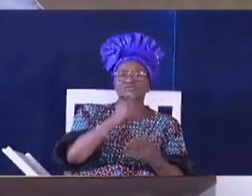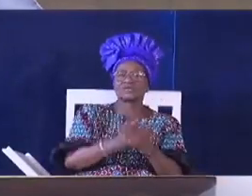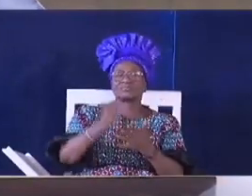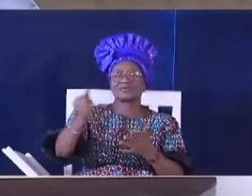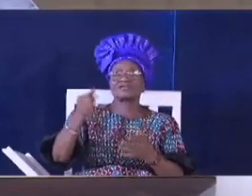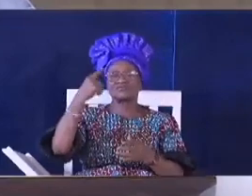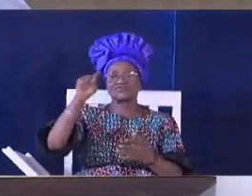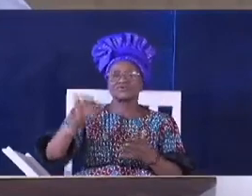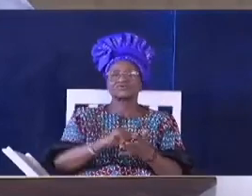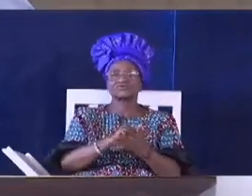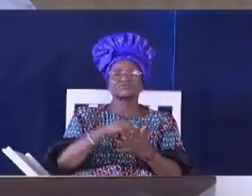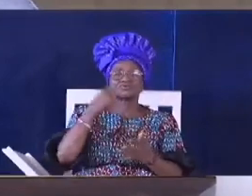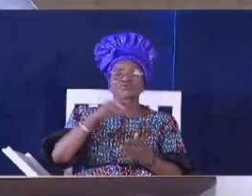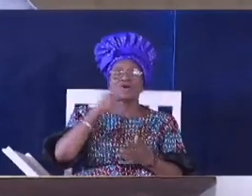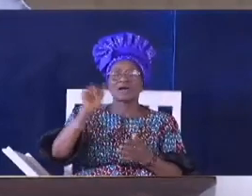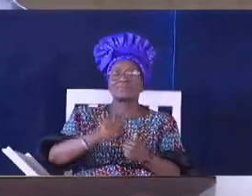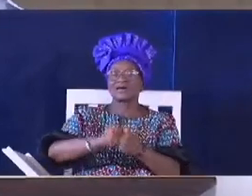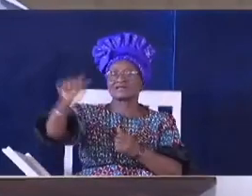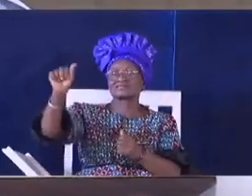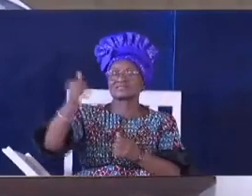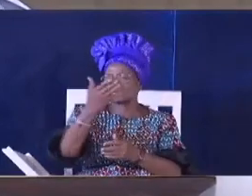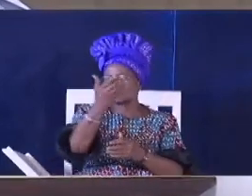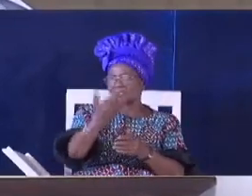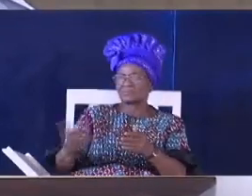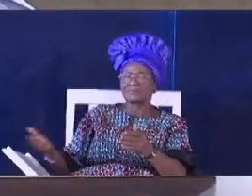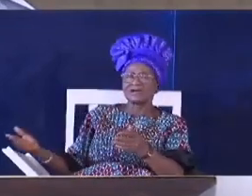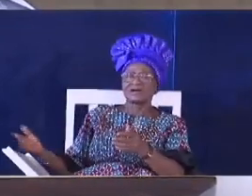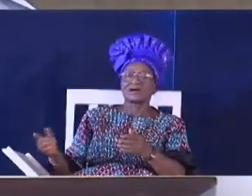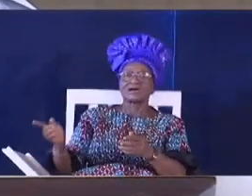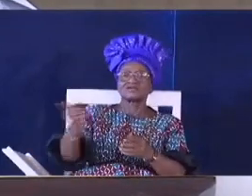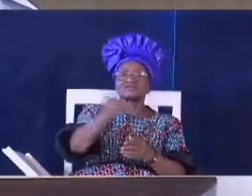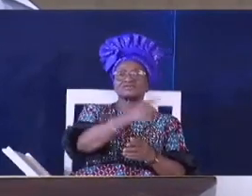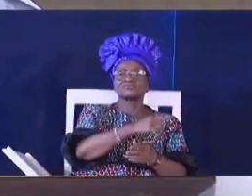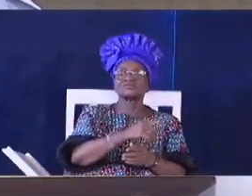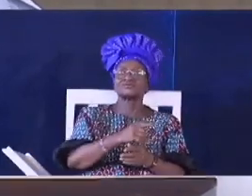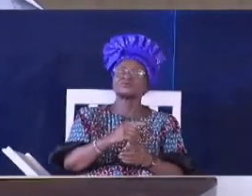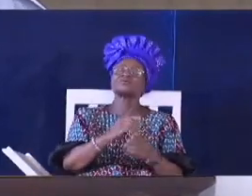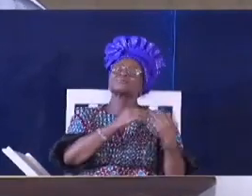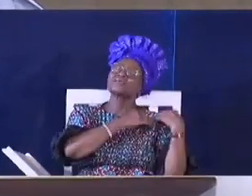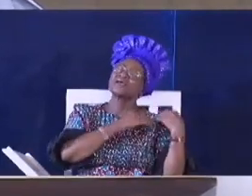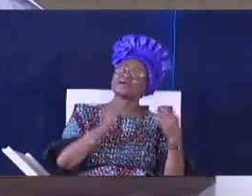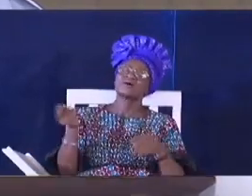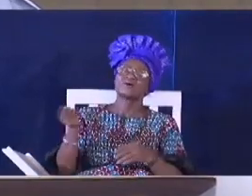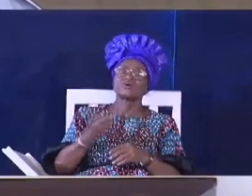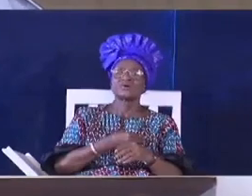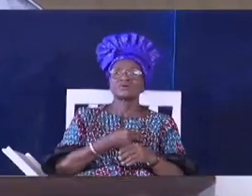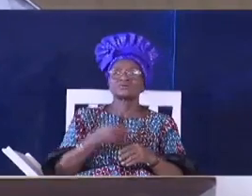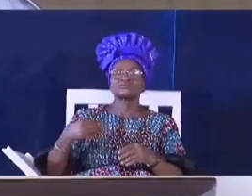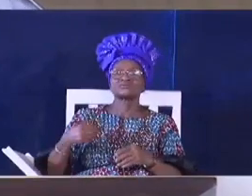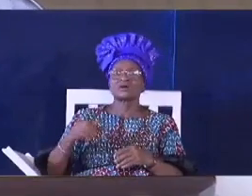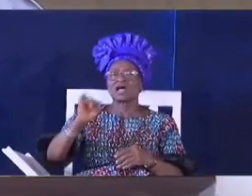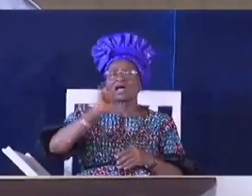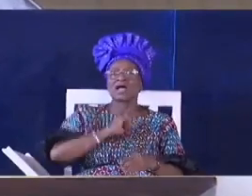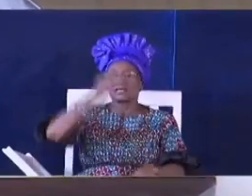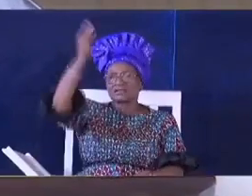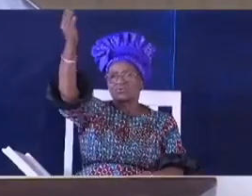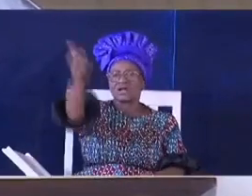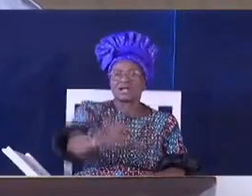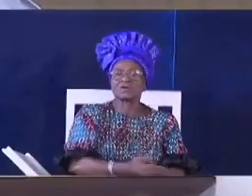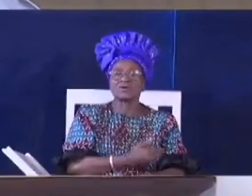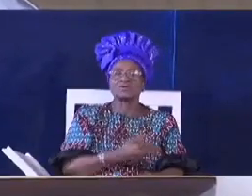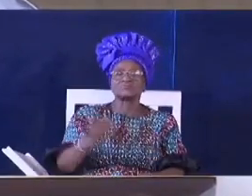As for those of you who are passing by, you are hearing us, I welcome you to join with